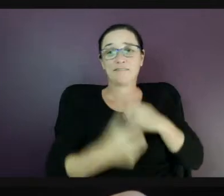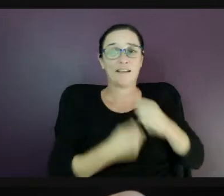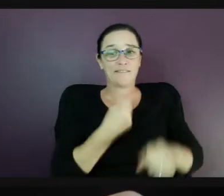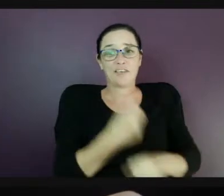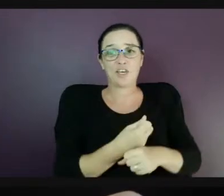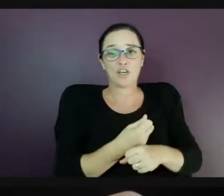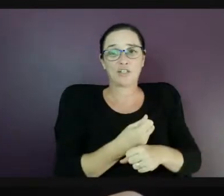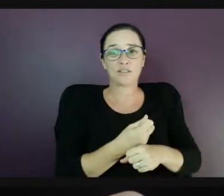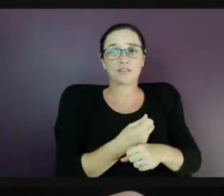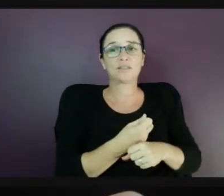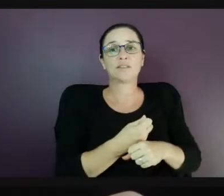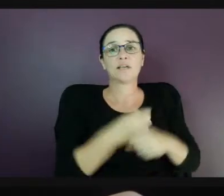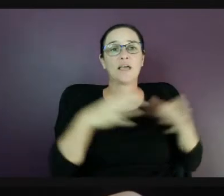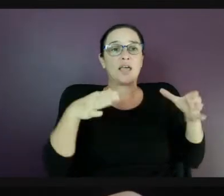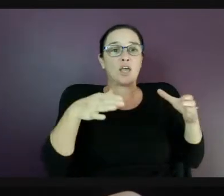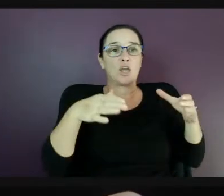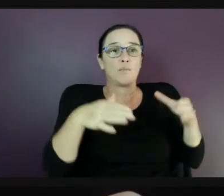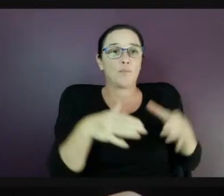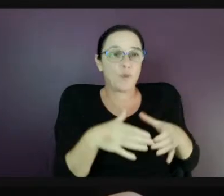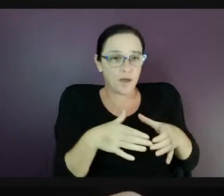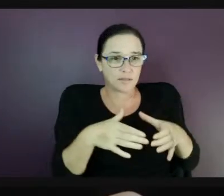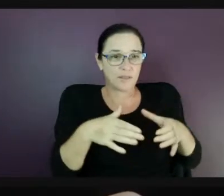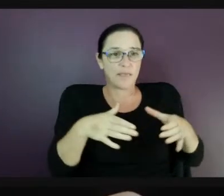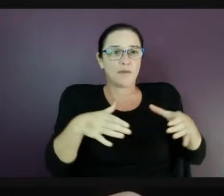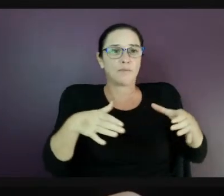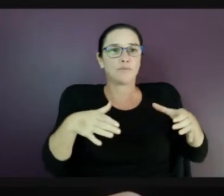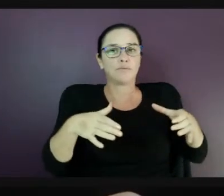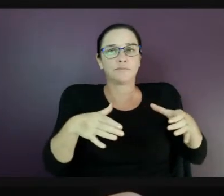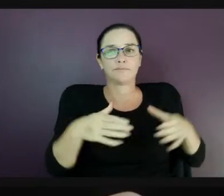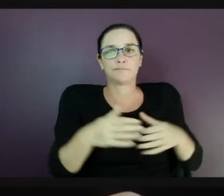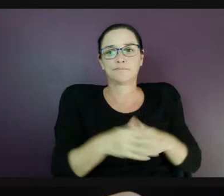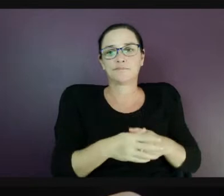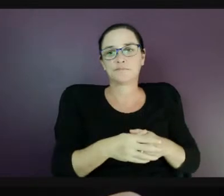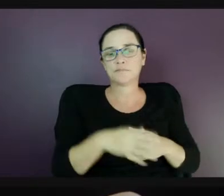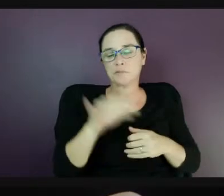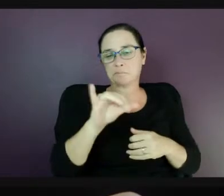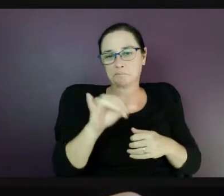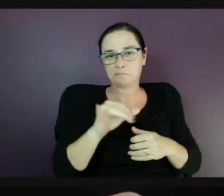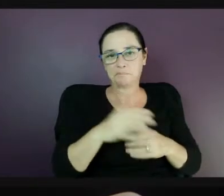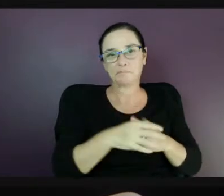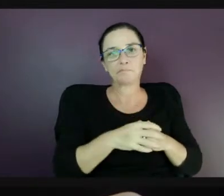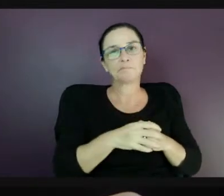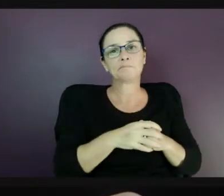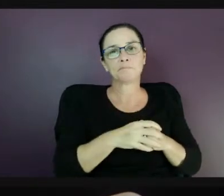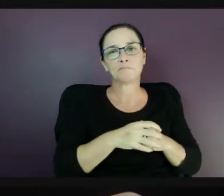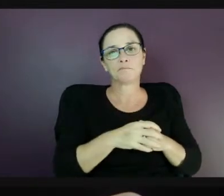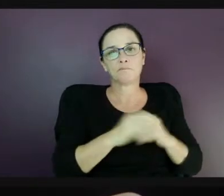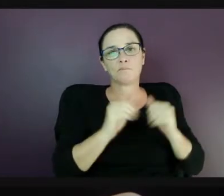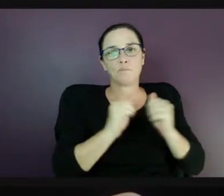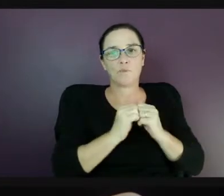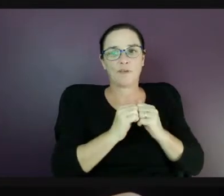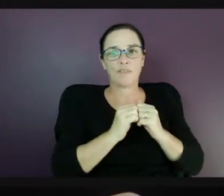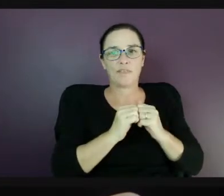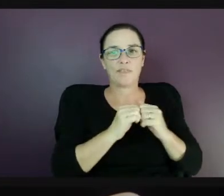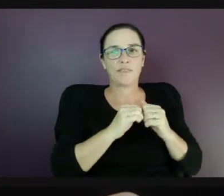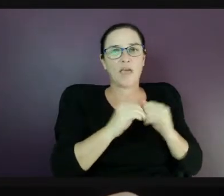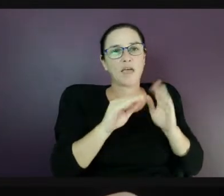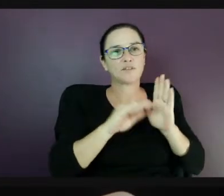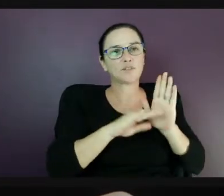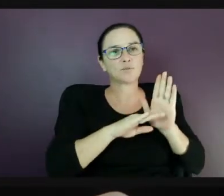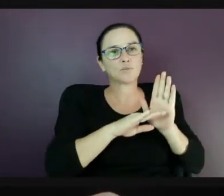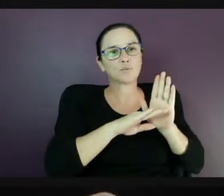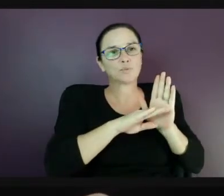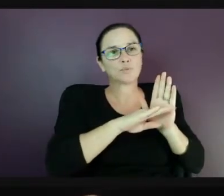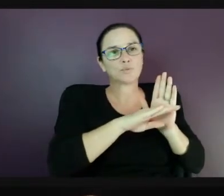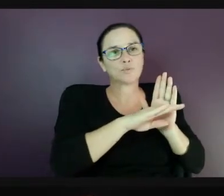compressed there on horizontal and there on an upwards component with that longer rise occurring before it